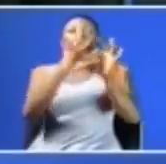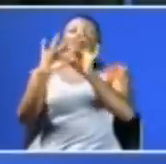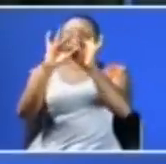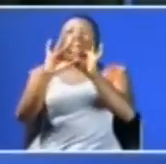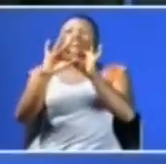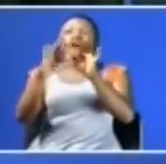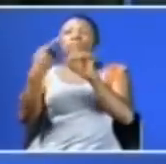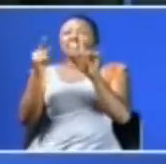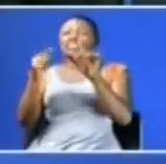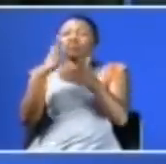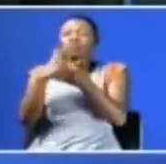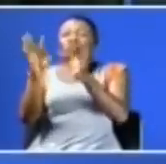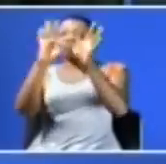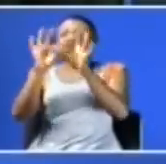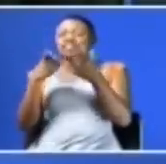about unity.